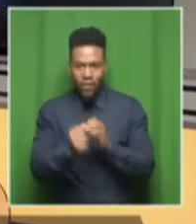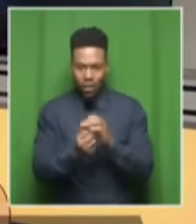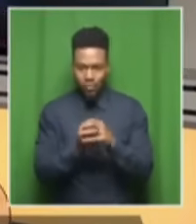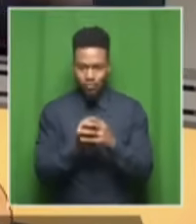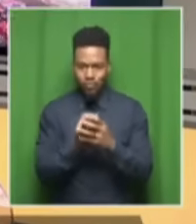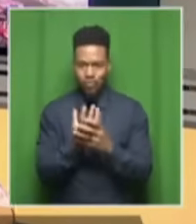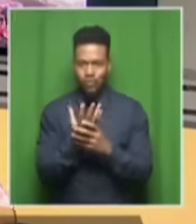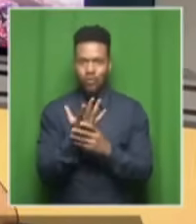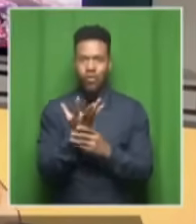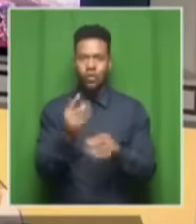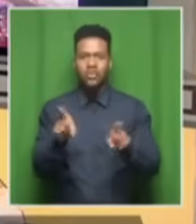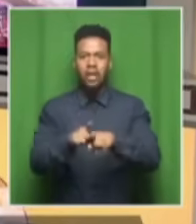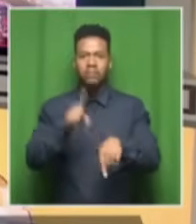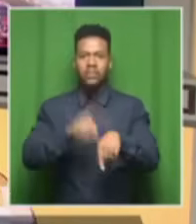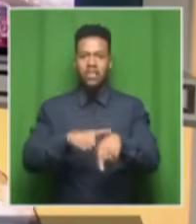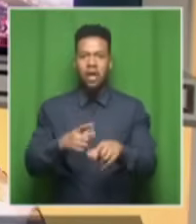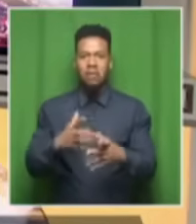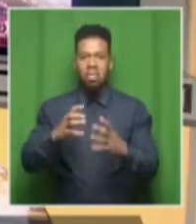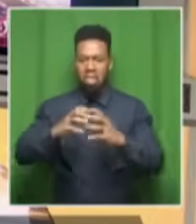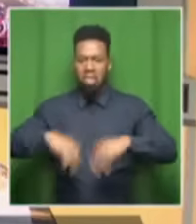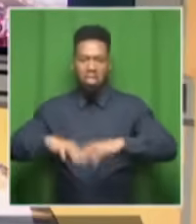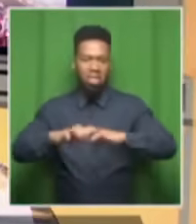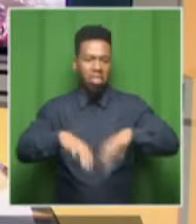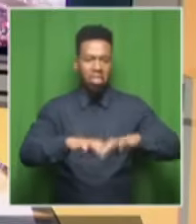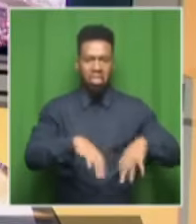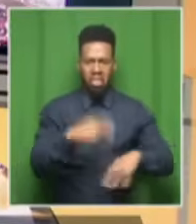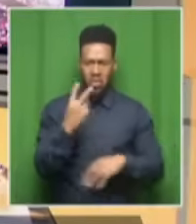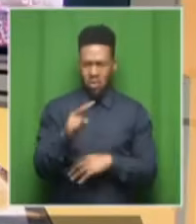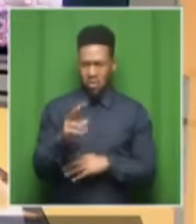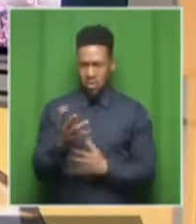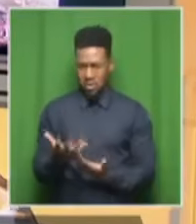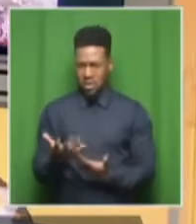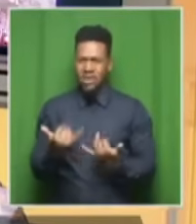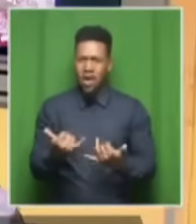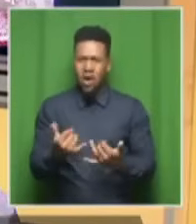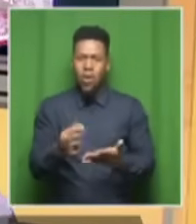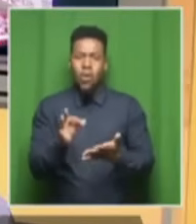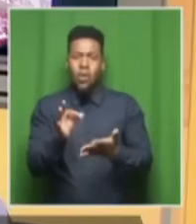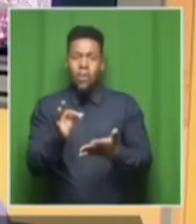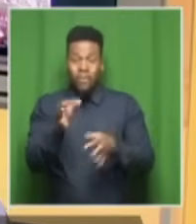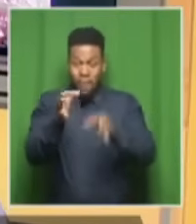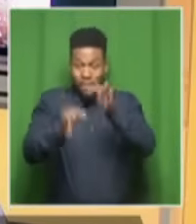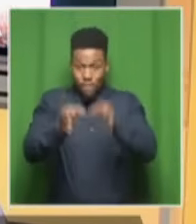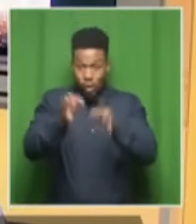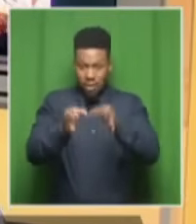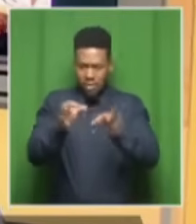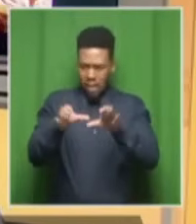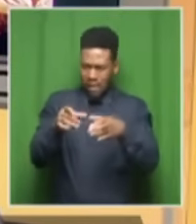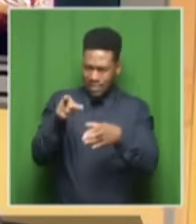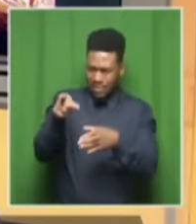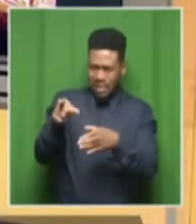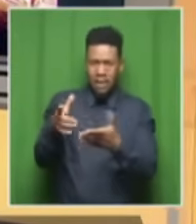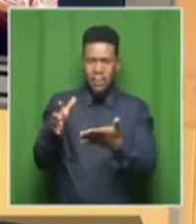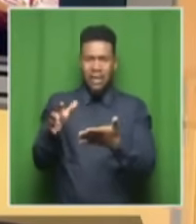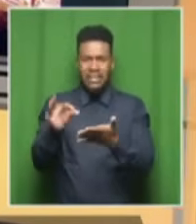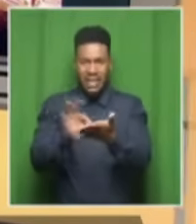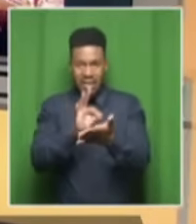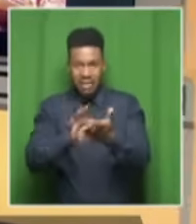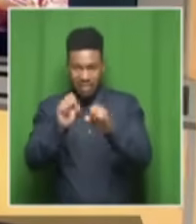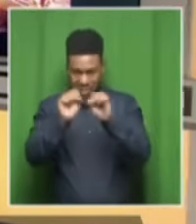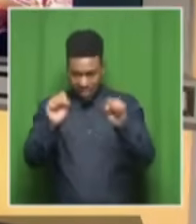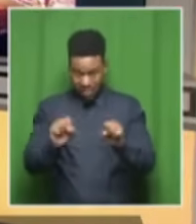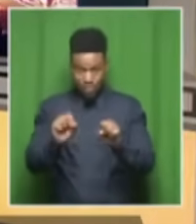at the same time. The politicians that are out there right now, the electoral system, the fact that the 29th of May is the